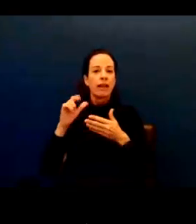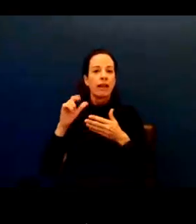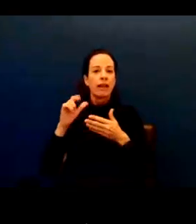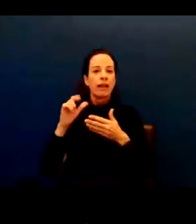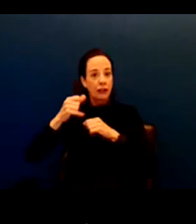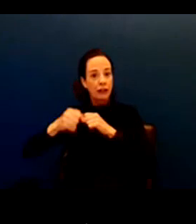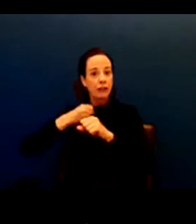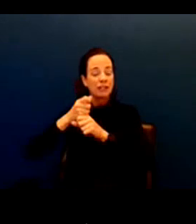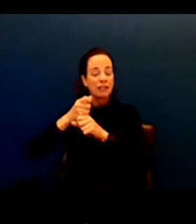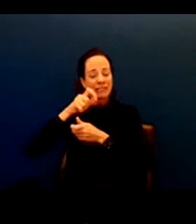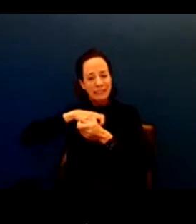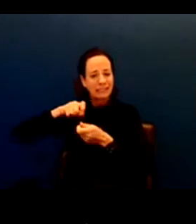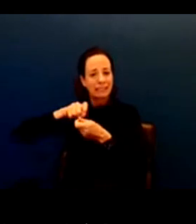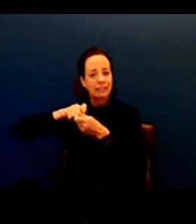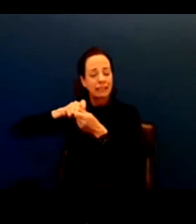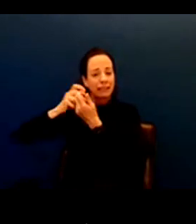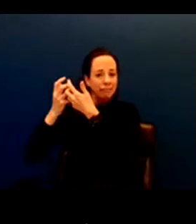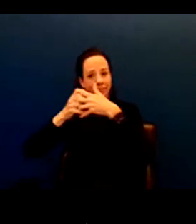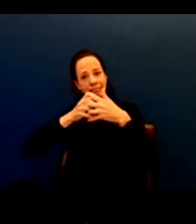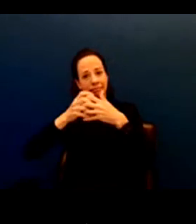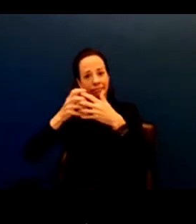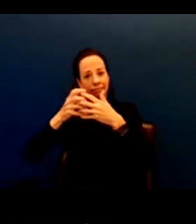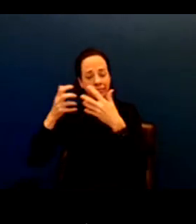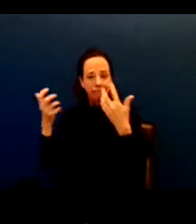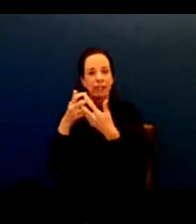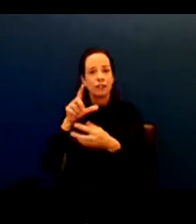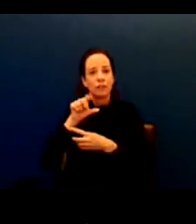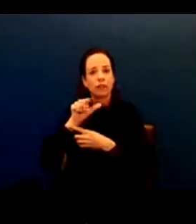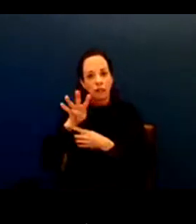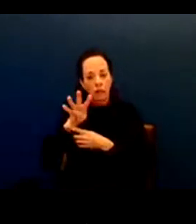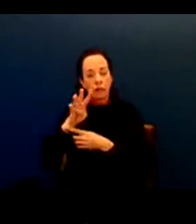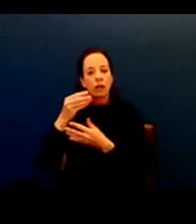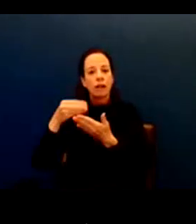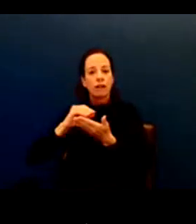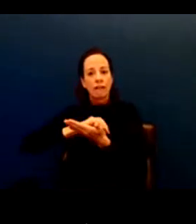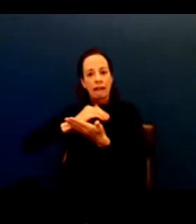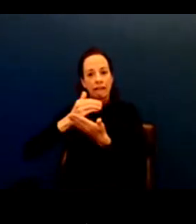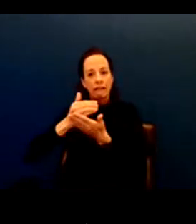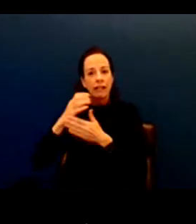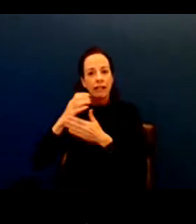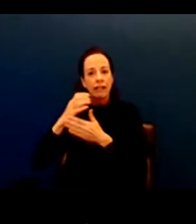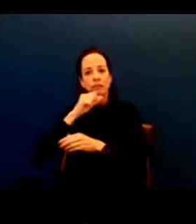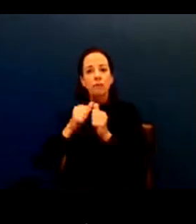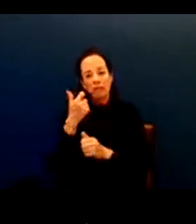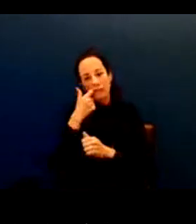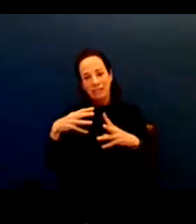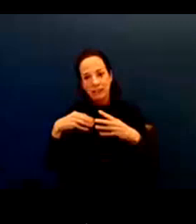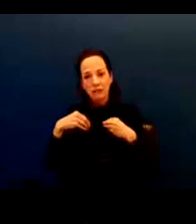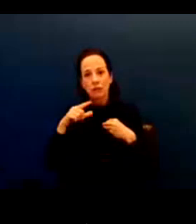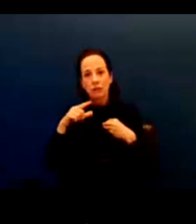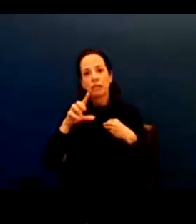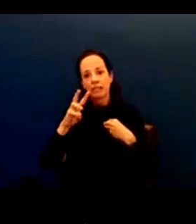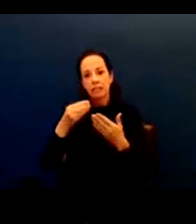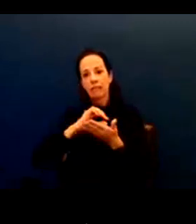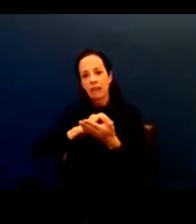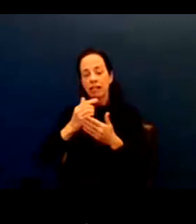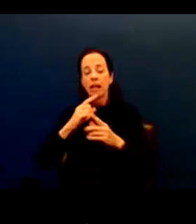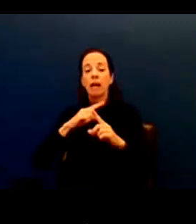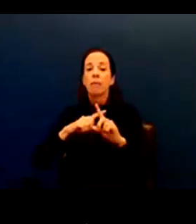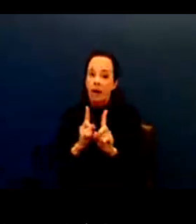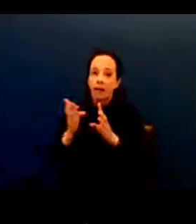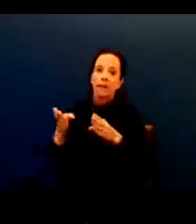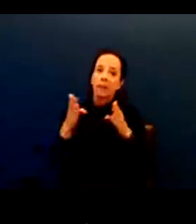exactly in line with the 2024 fund estimate and the very recently adopted 26 fund estimate, the fact that so many